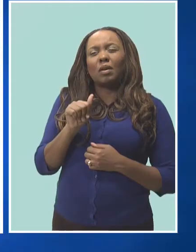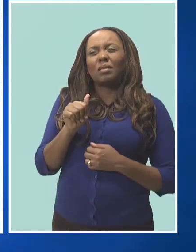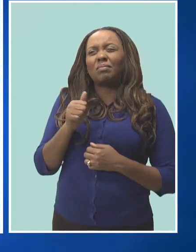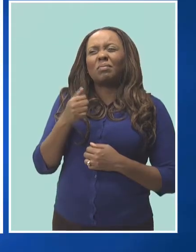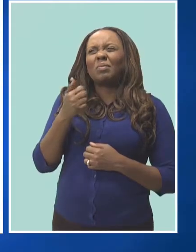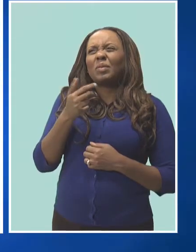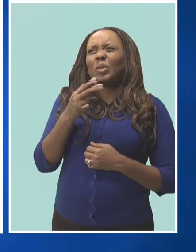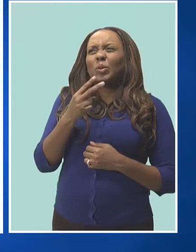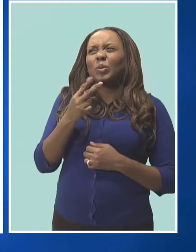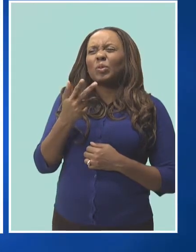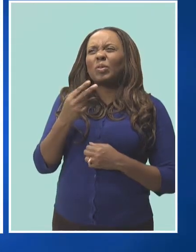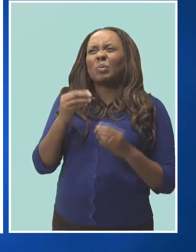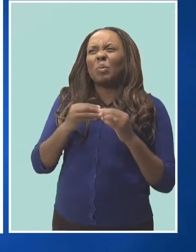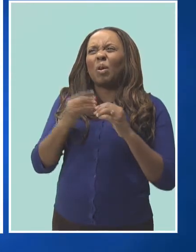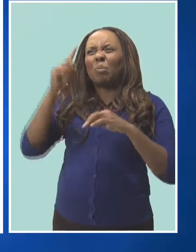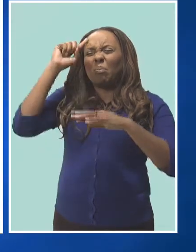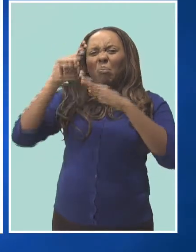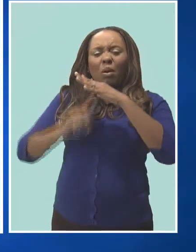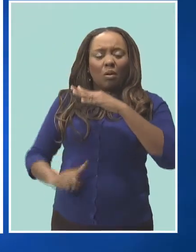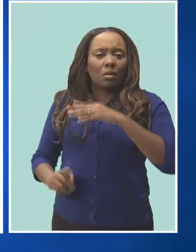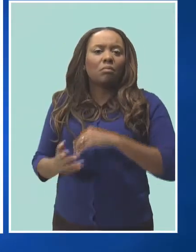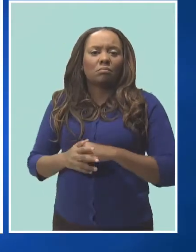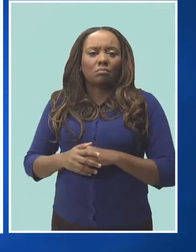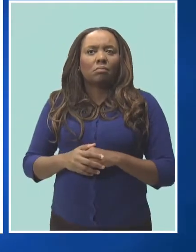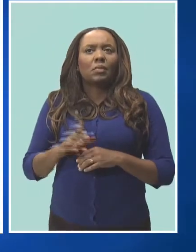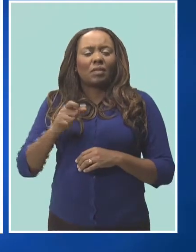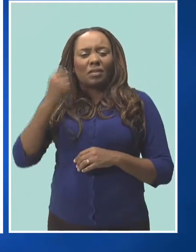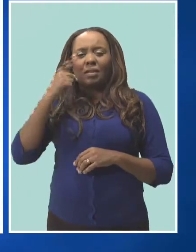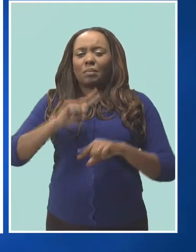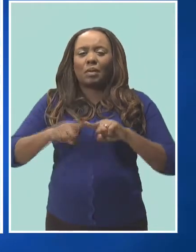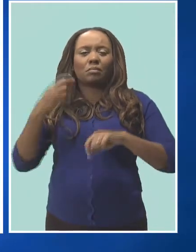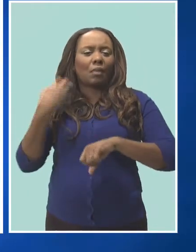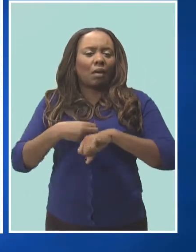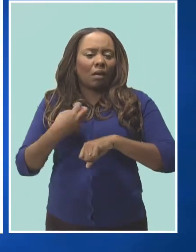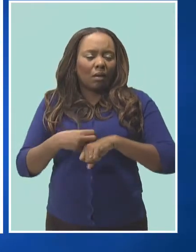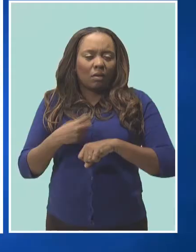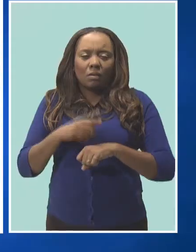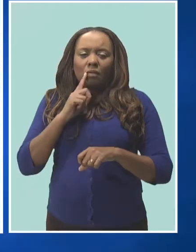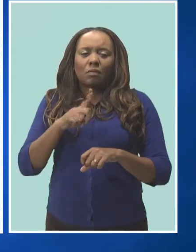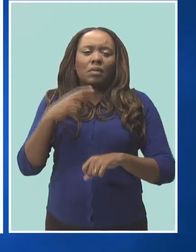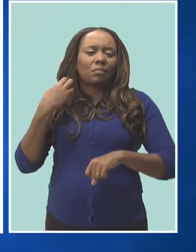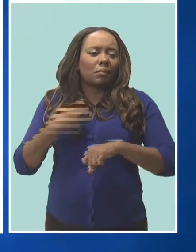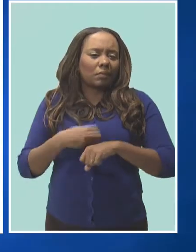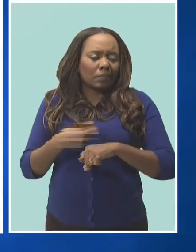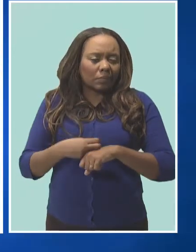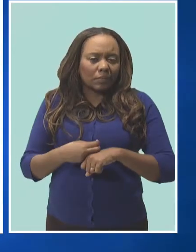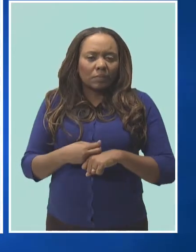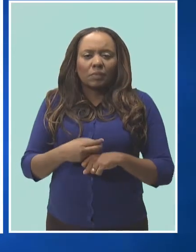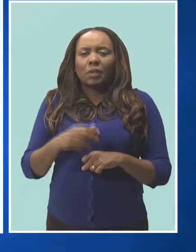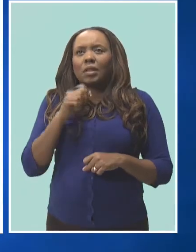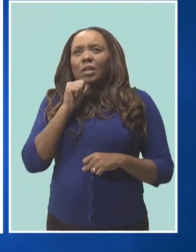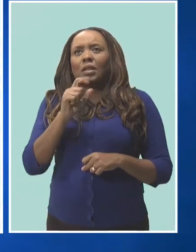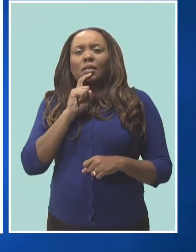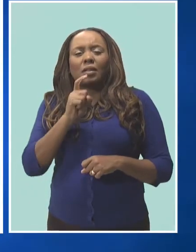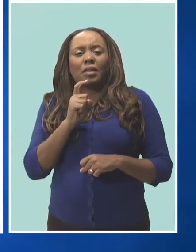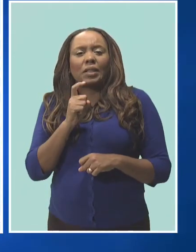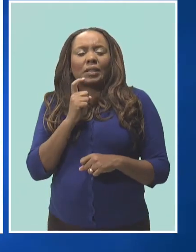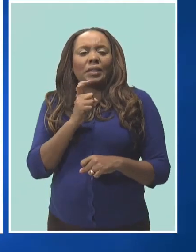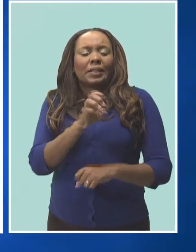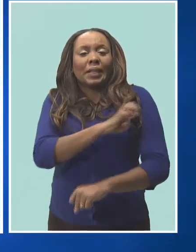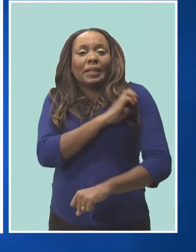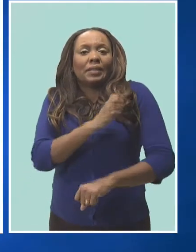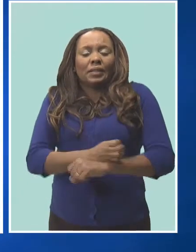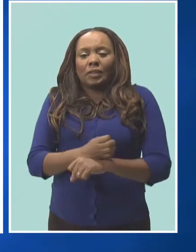right? So it got roll with the times, but it hard. It's significantly harder because you don't have the energy to feed off